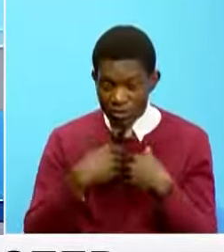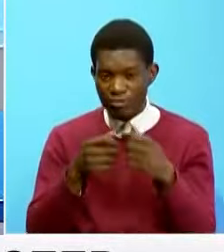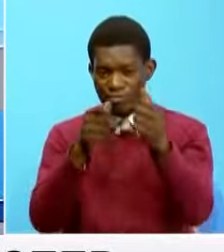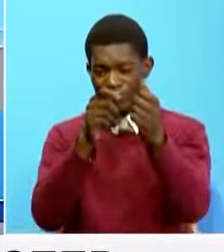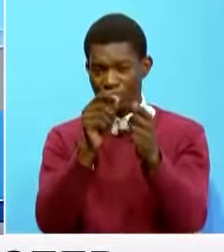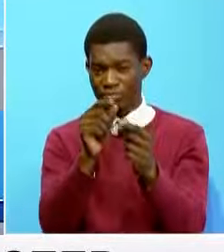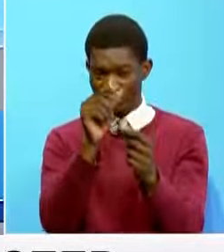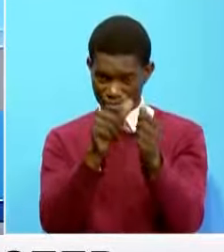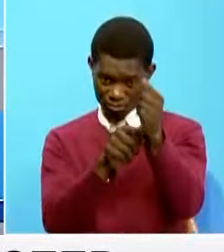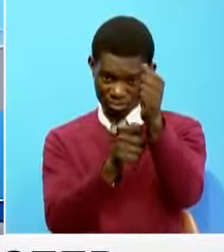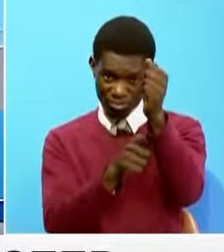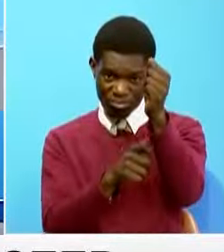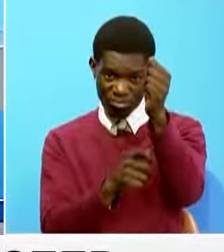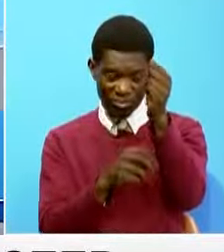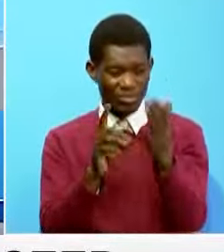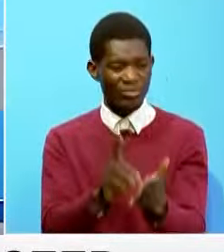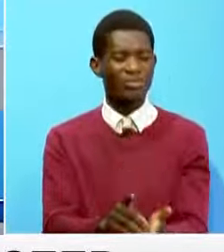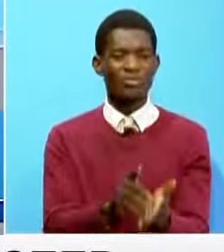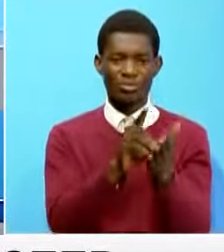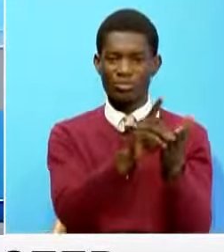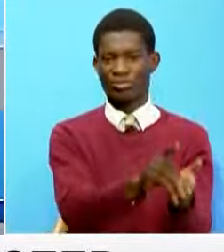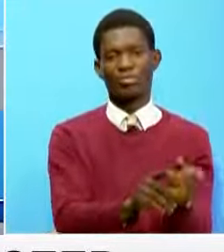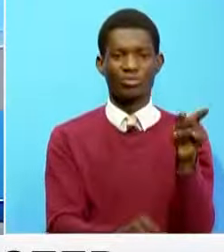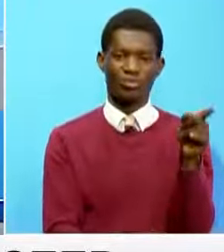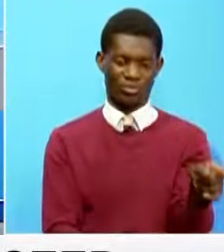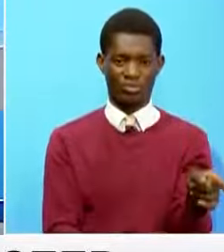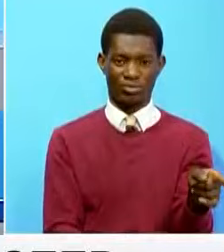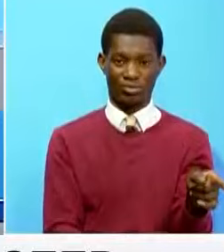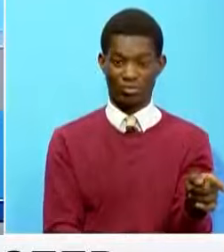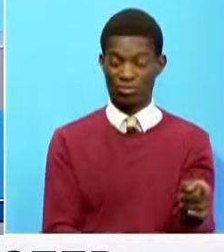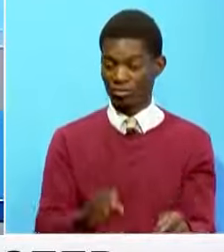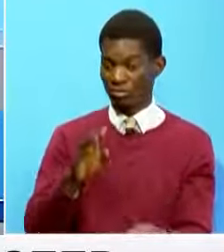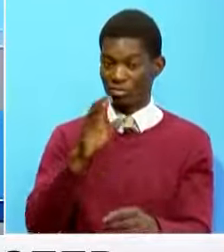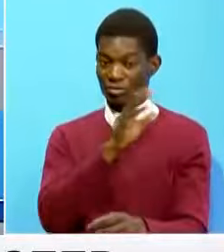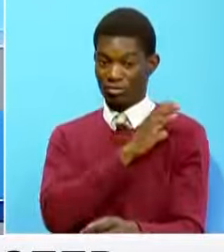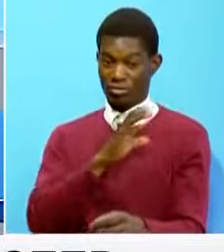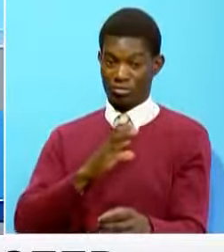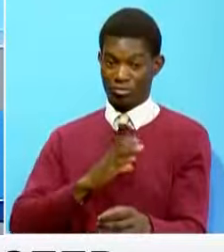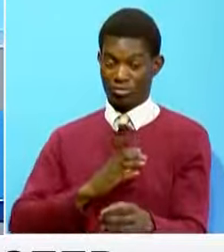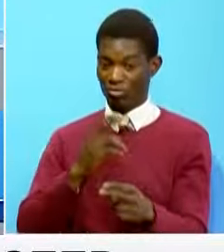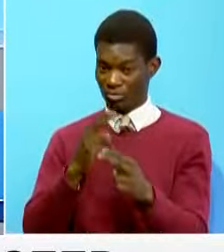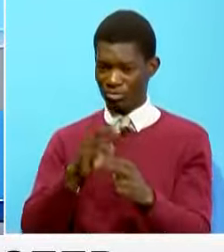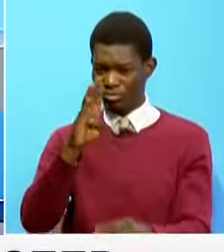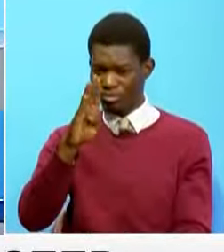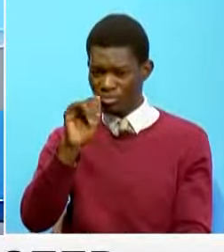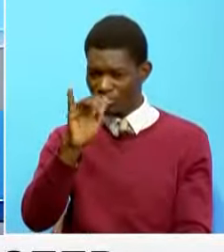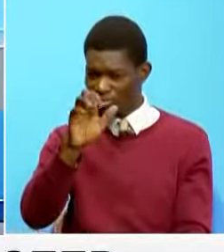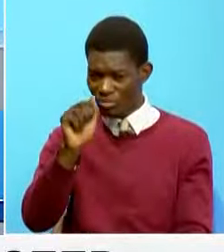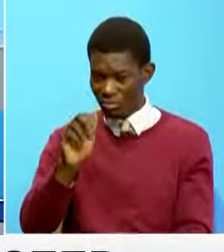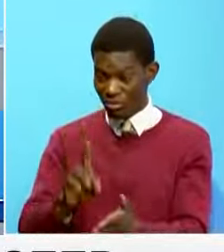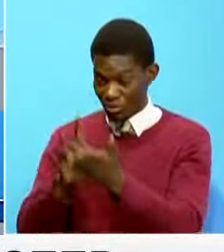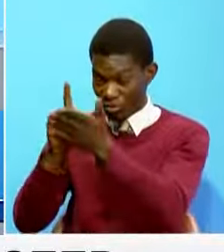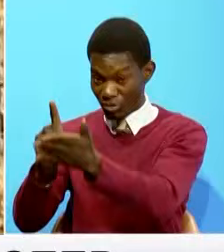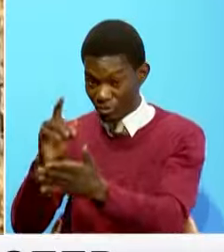metric tons of maize seed donated to government by Bayer Seed Company through Total Land Care. More in the